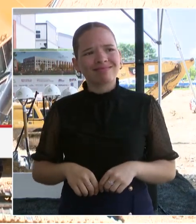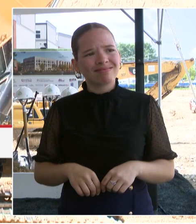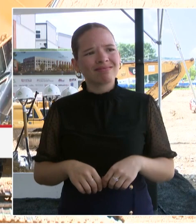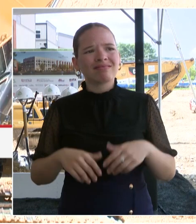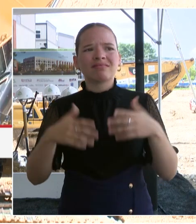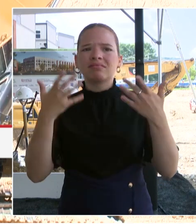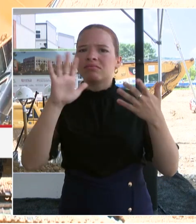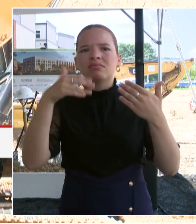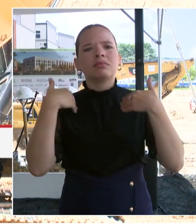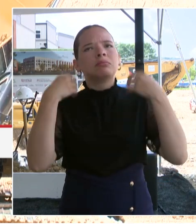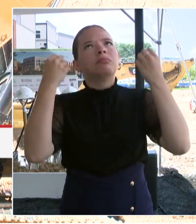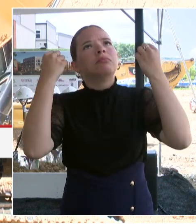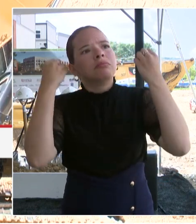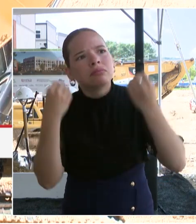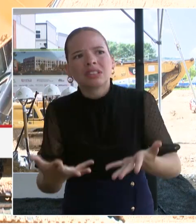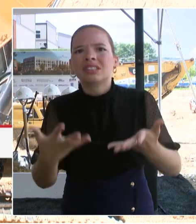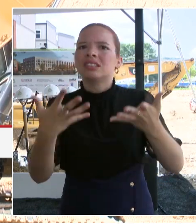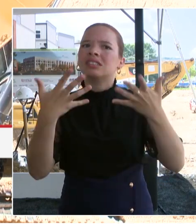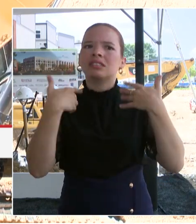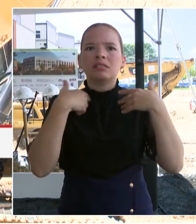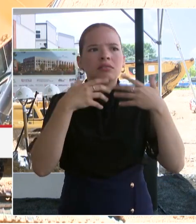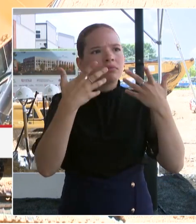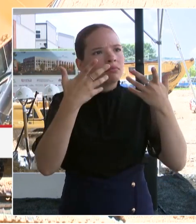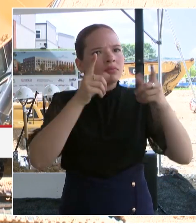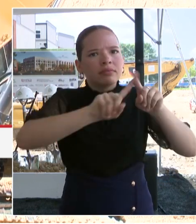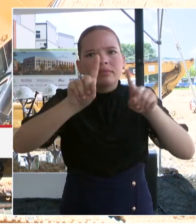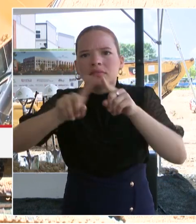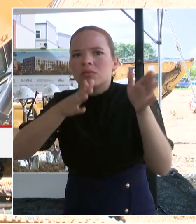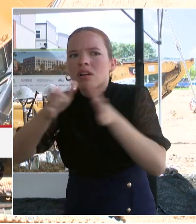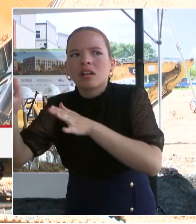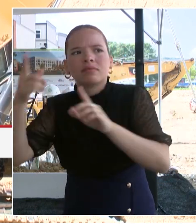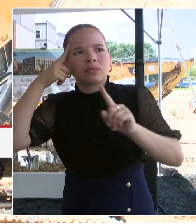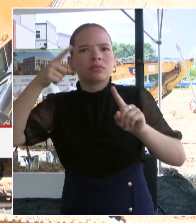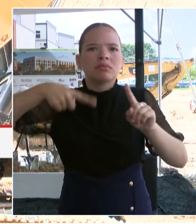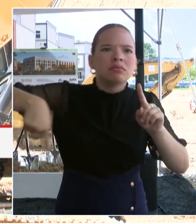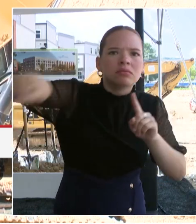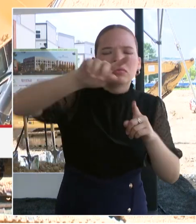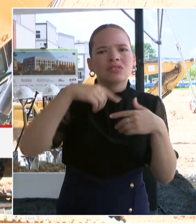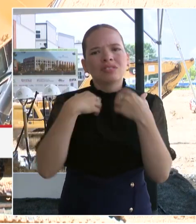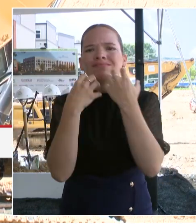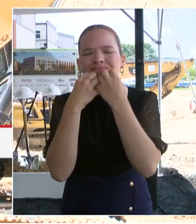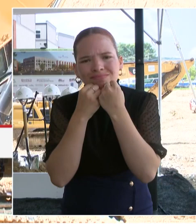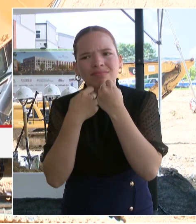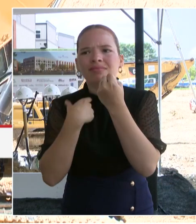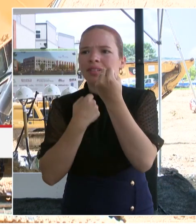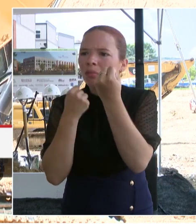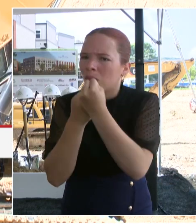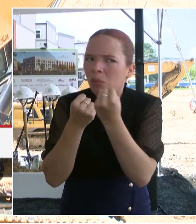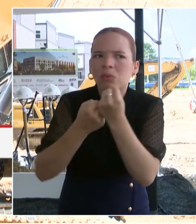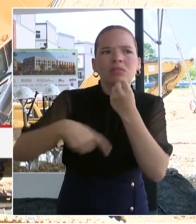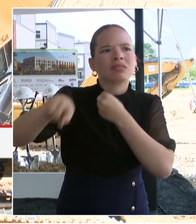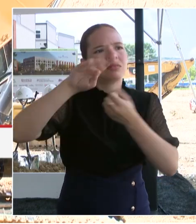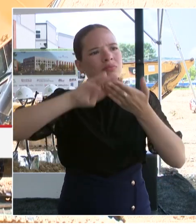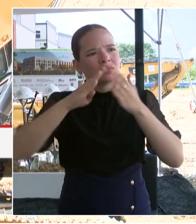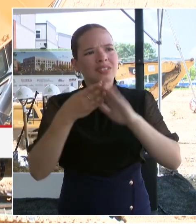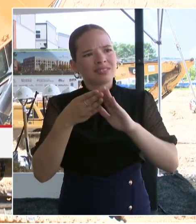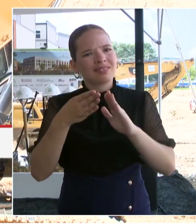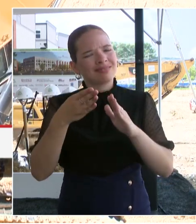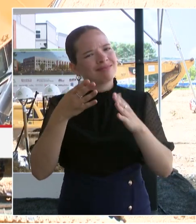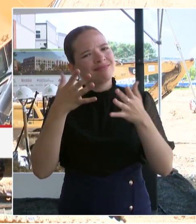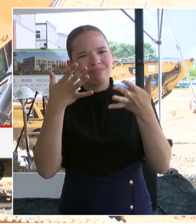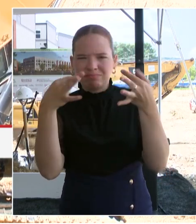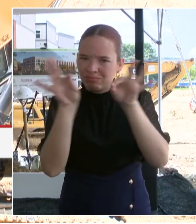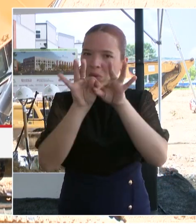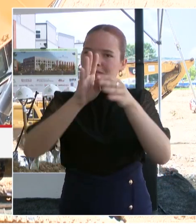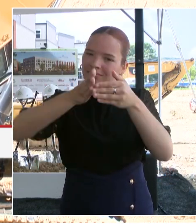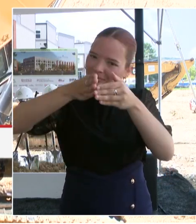city in one place. Let's complete this project, and let's do it all over again throughout the city. So with that, I'm going to introduce